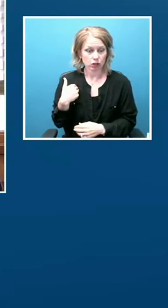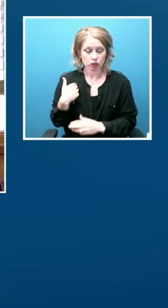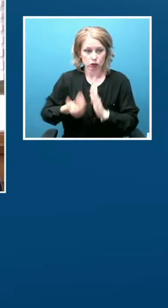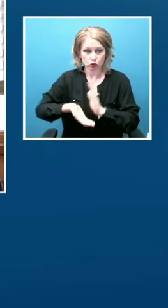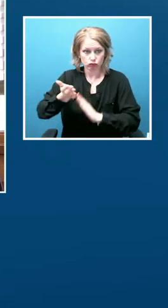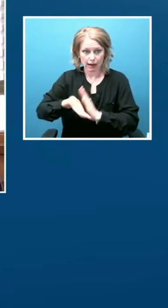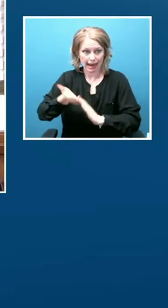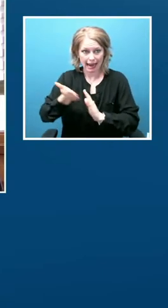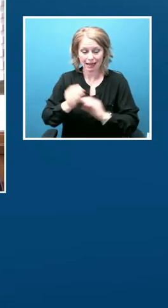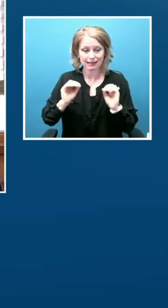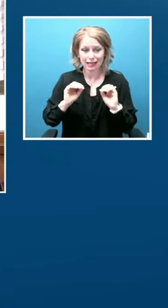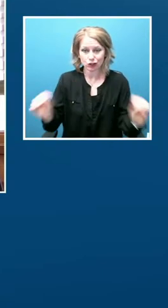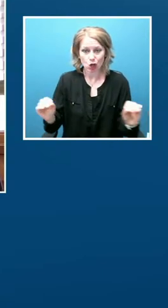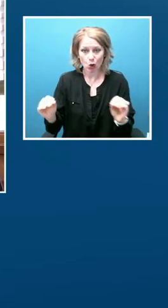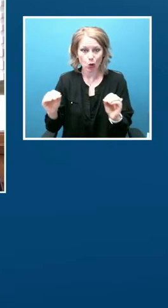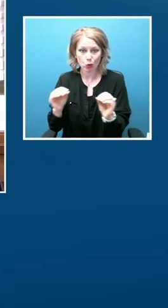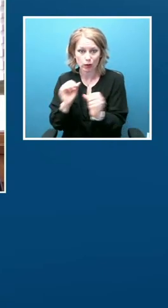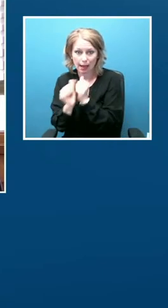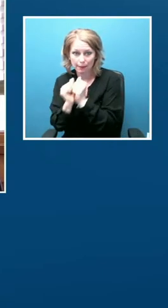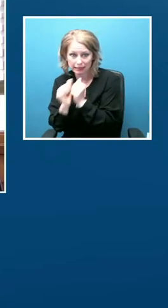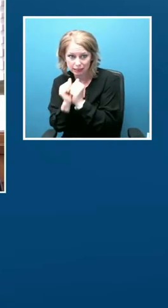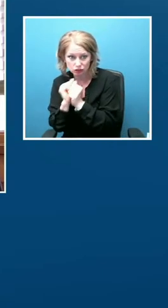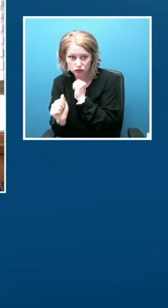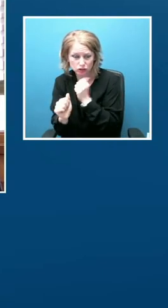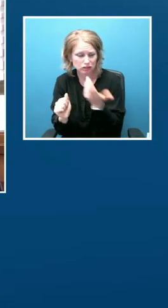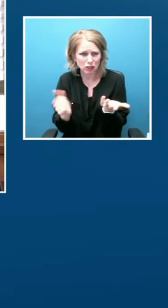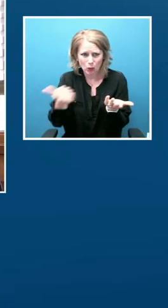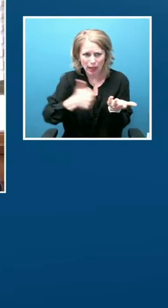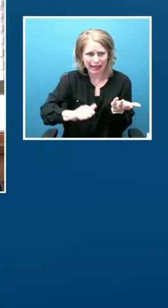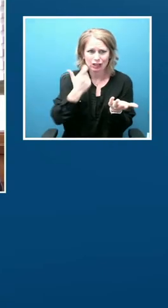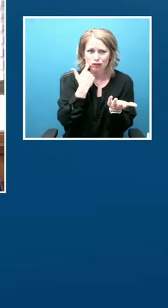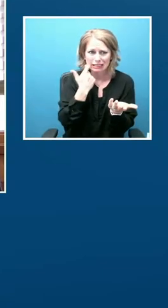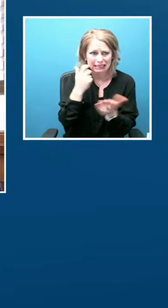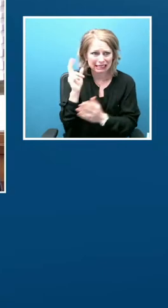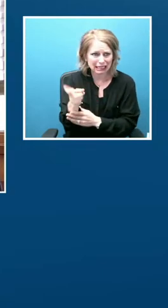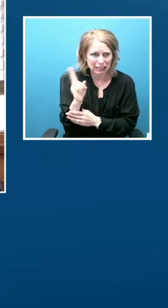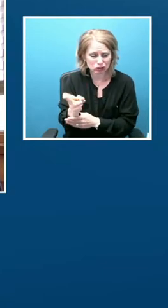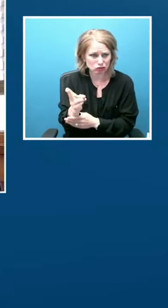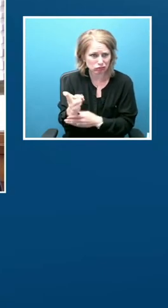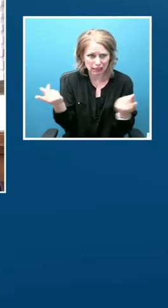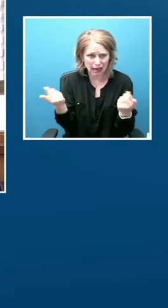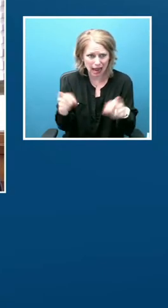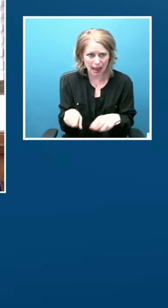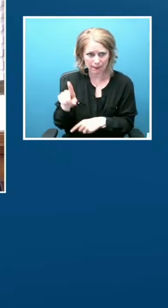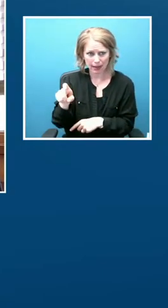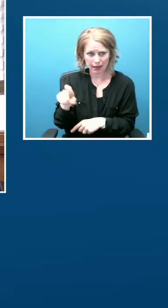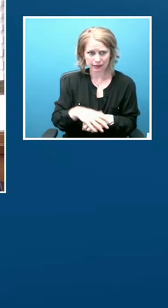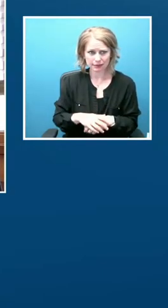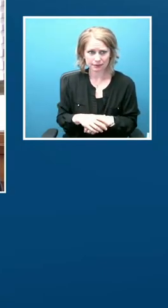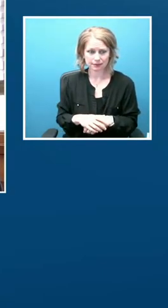there any recent history of us having done that? Chairman, not in my